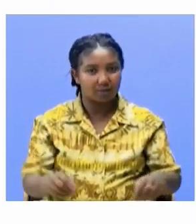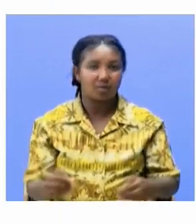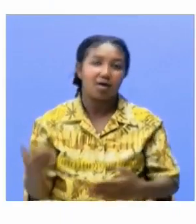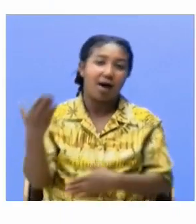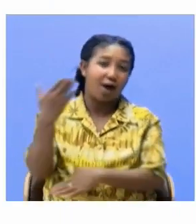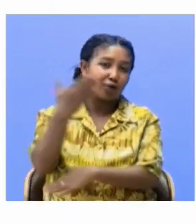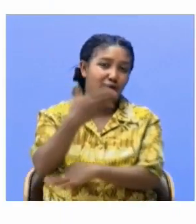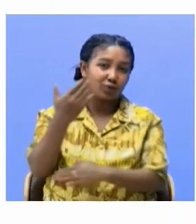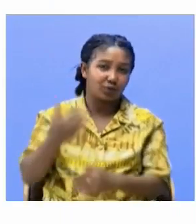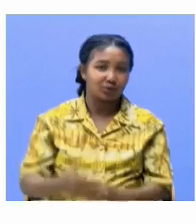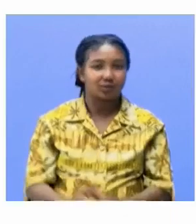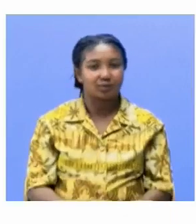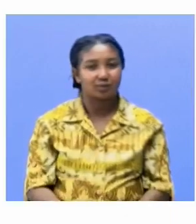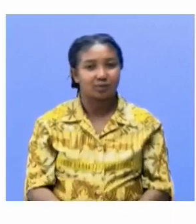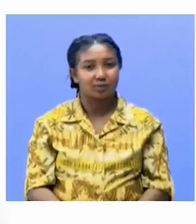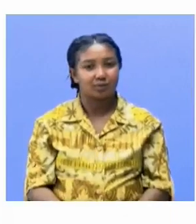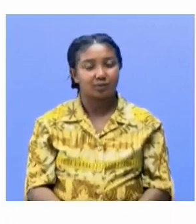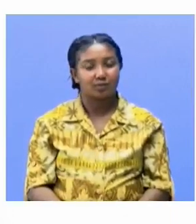afternoon?